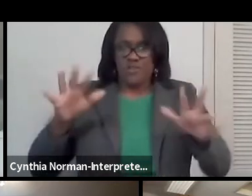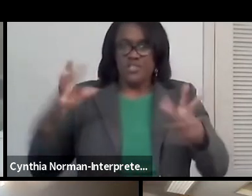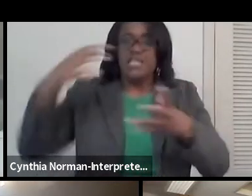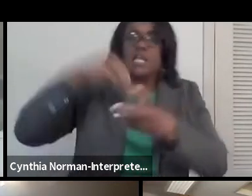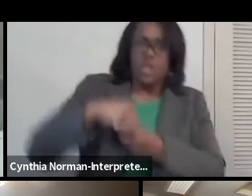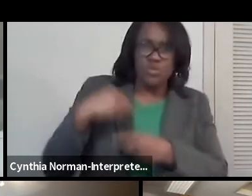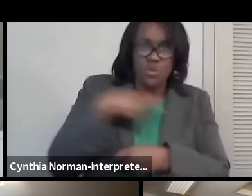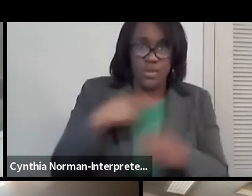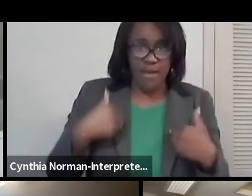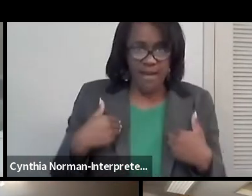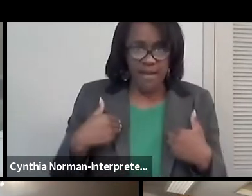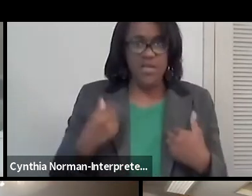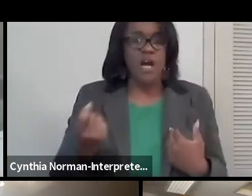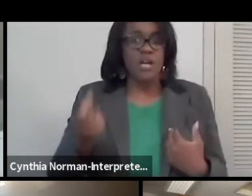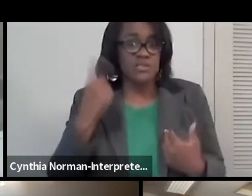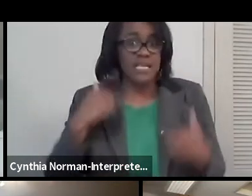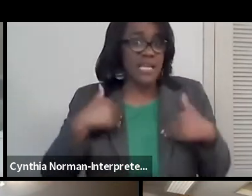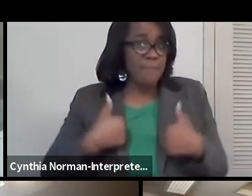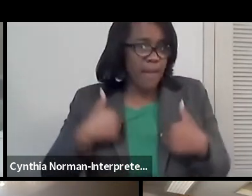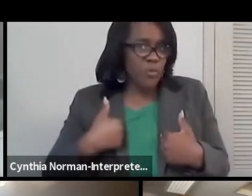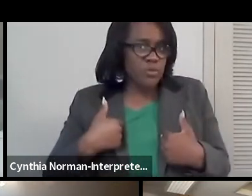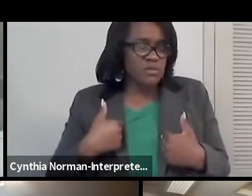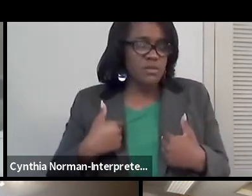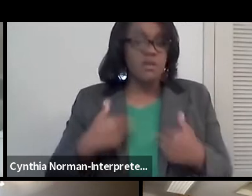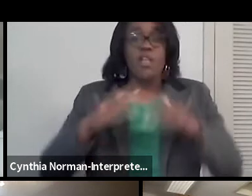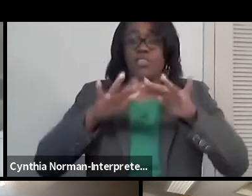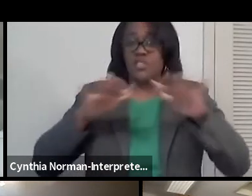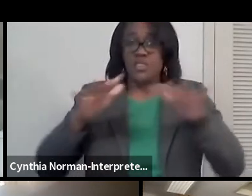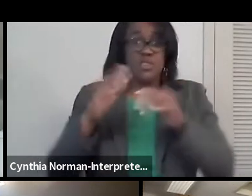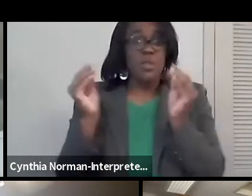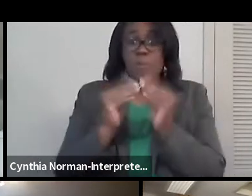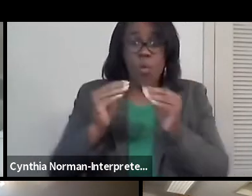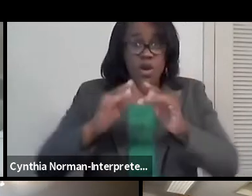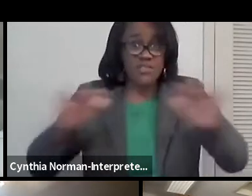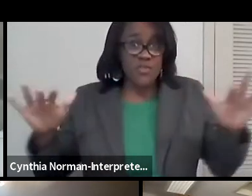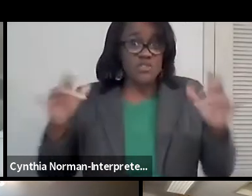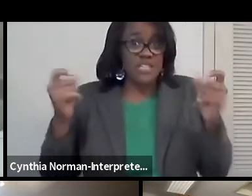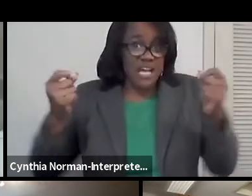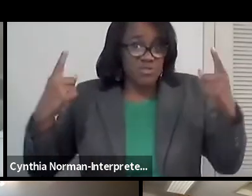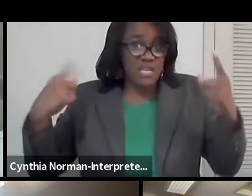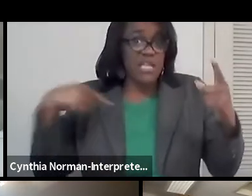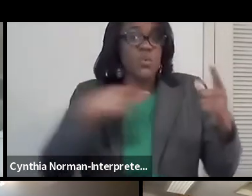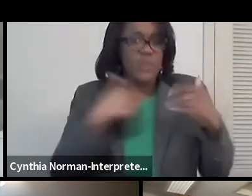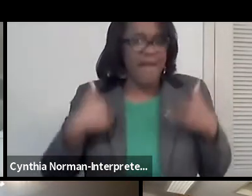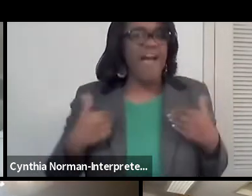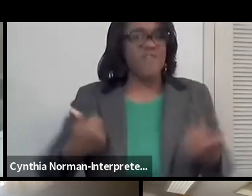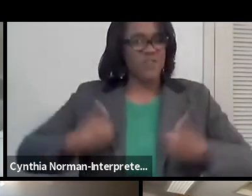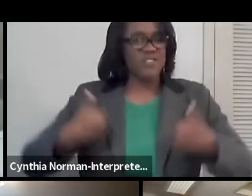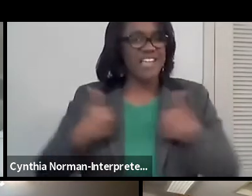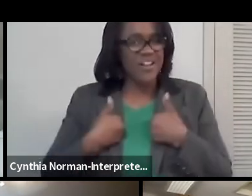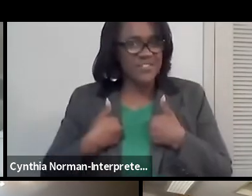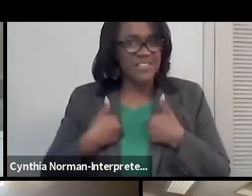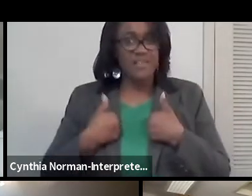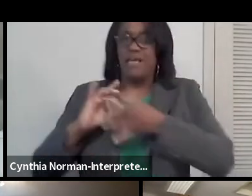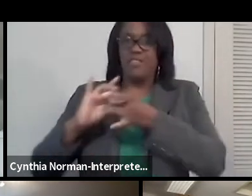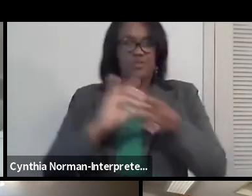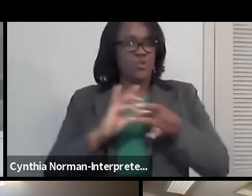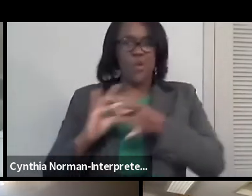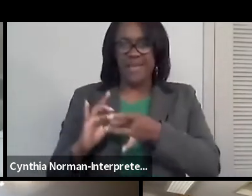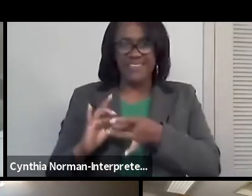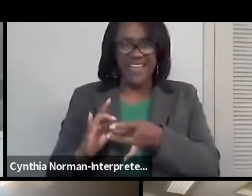have in understanding mammals, the greater diversity and greater understanding that we have of ourselves, and the two go hand in hand.